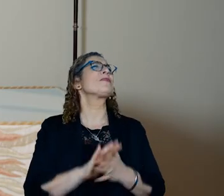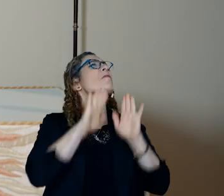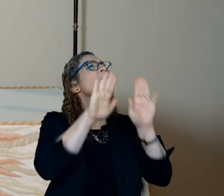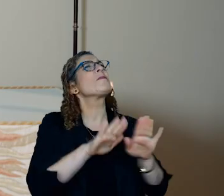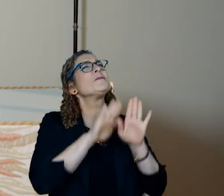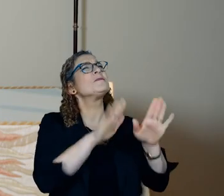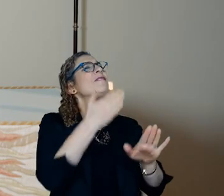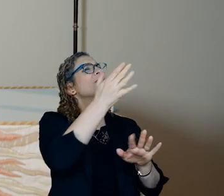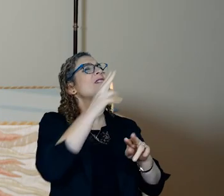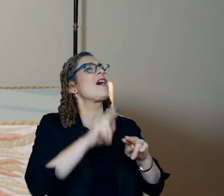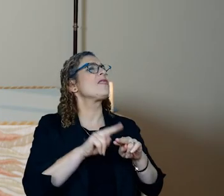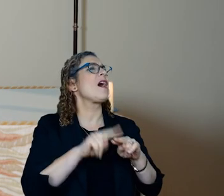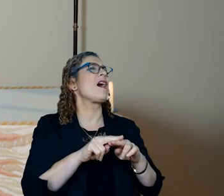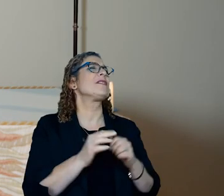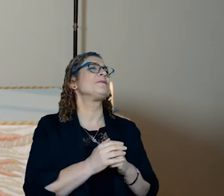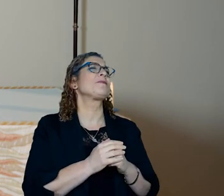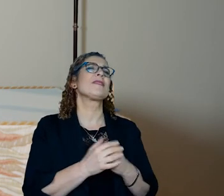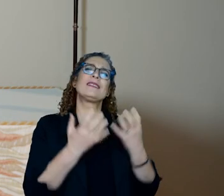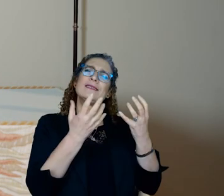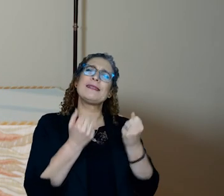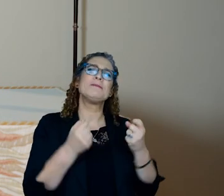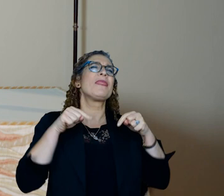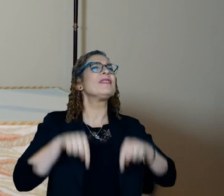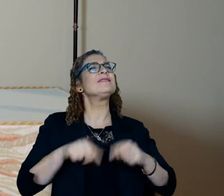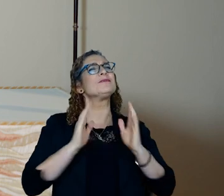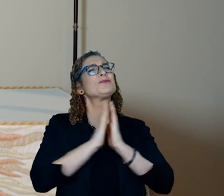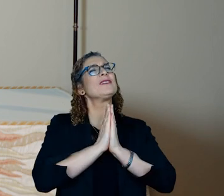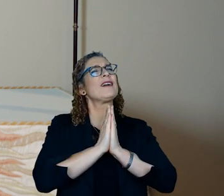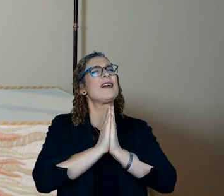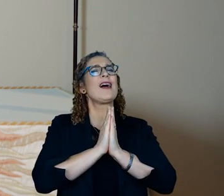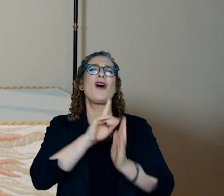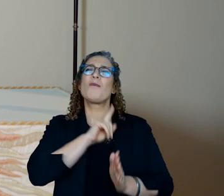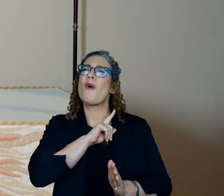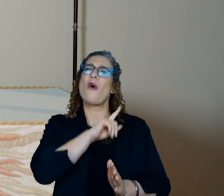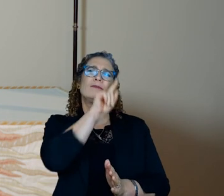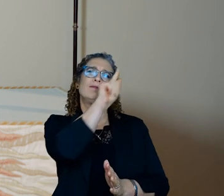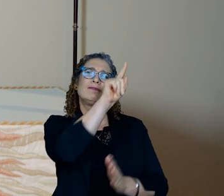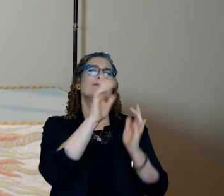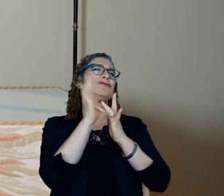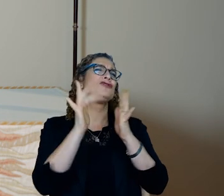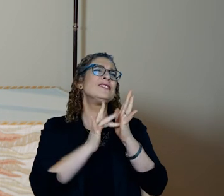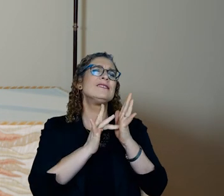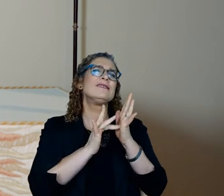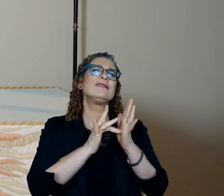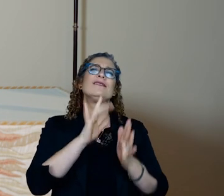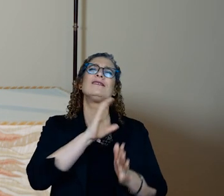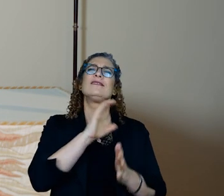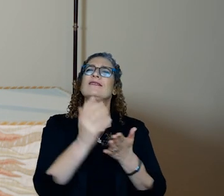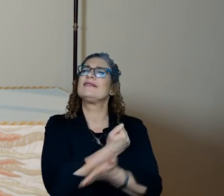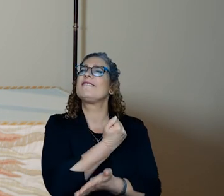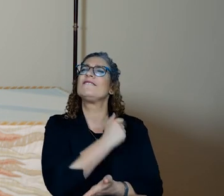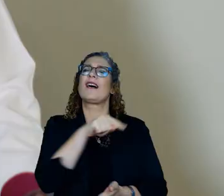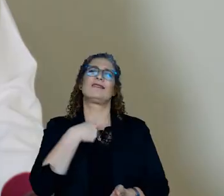Merciful Father, accept these prayers for the sake of your Son, our Savior, Jesus